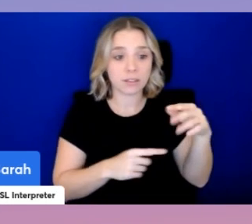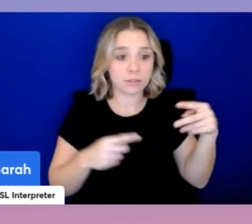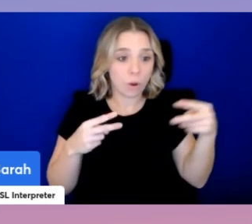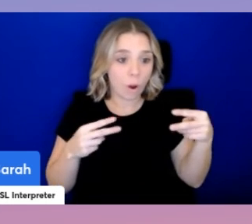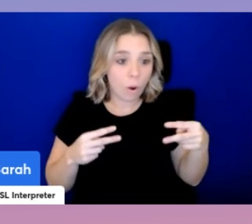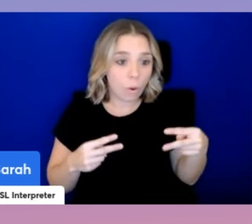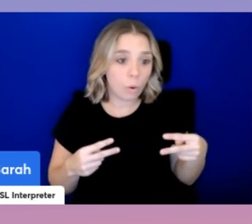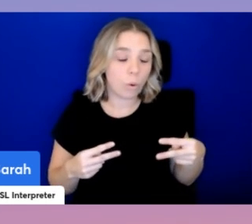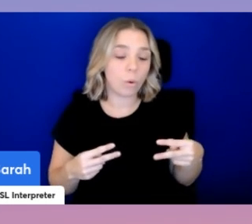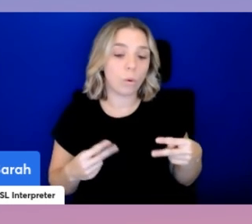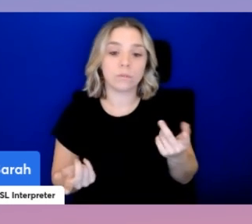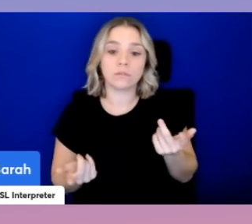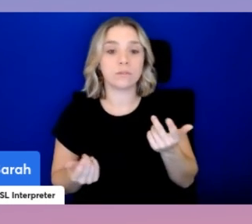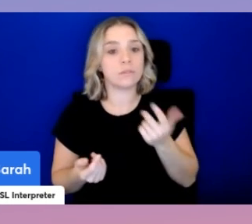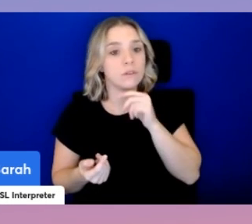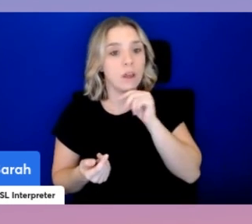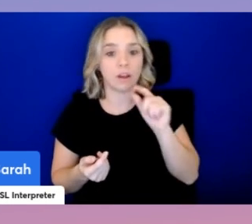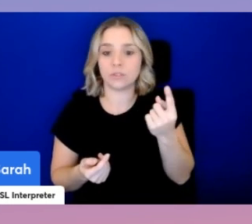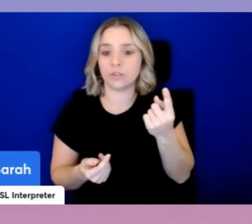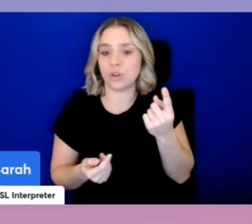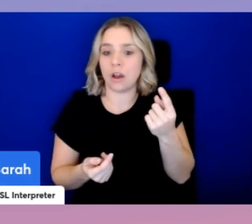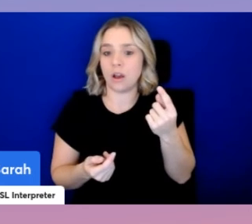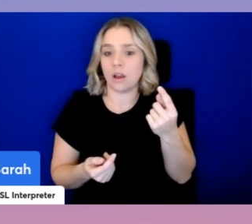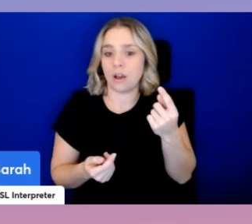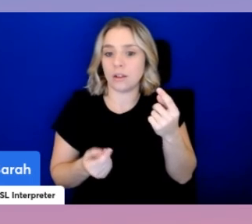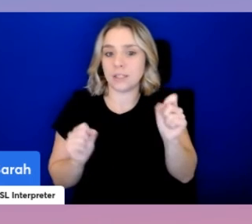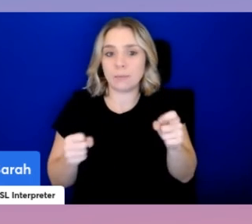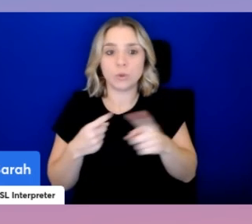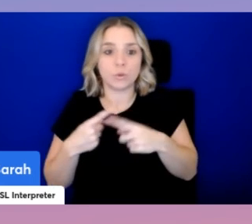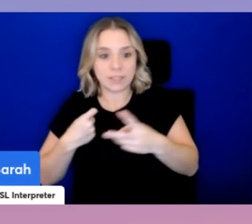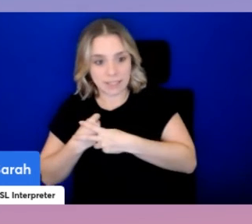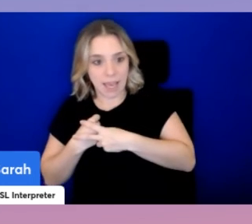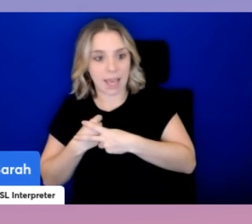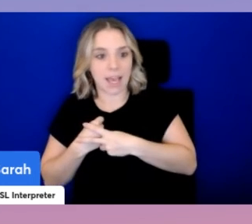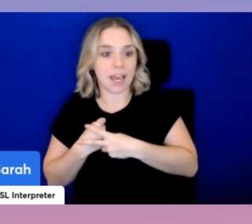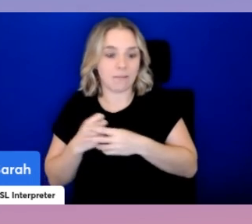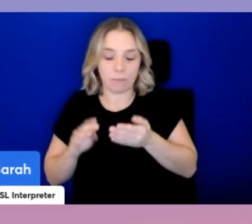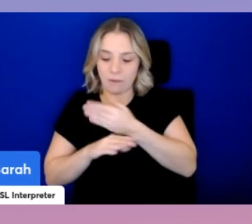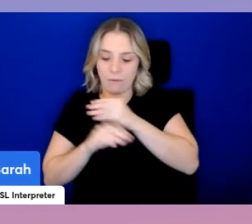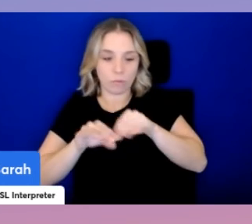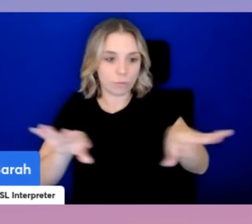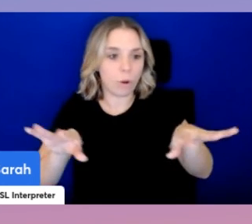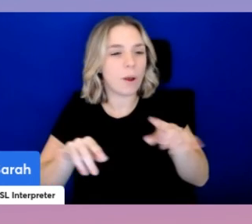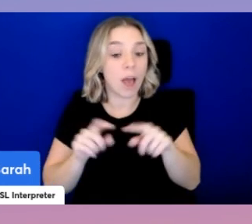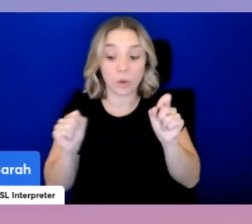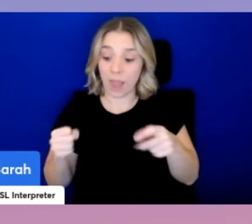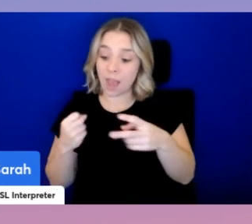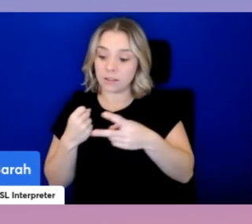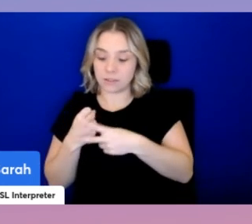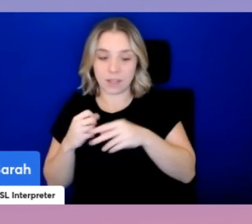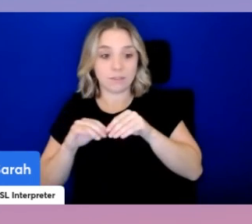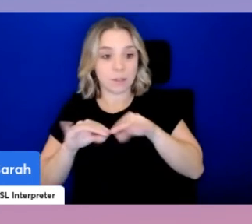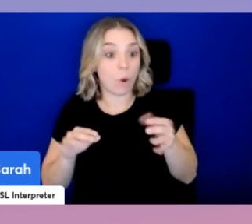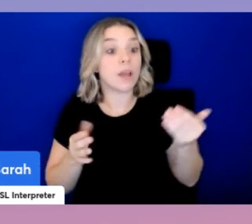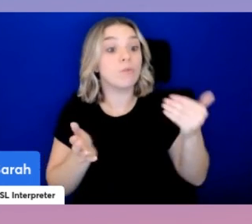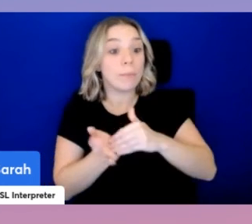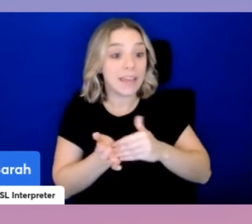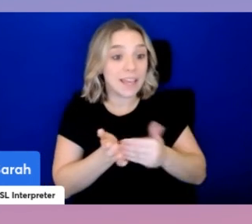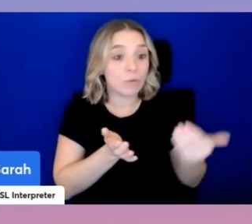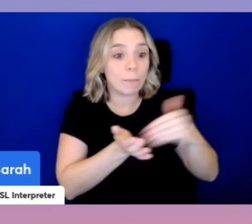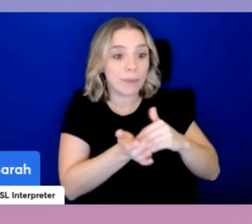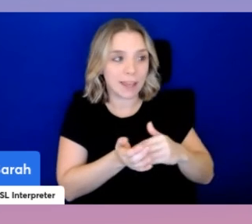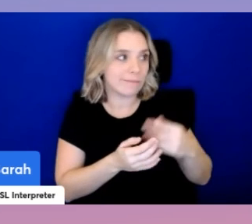are not just able to say what is currently being deployed, but being able to repeat it and see how it was deployed a week, a month, a year